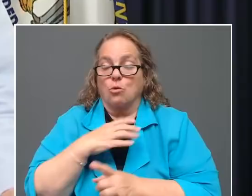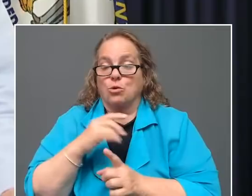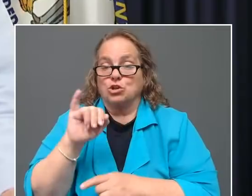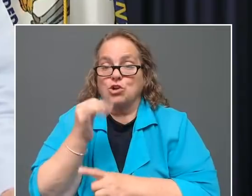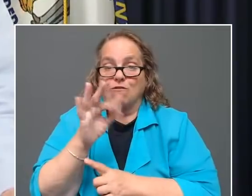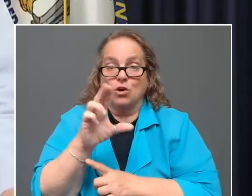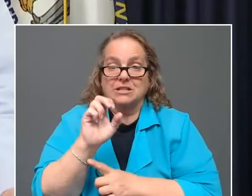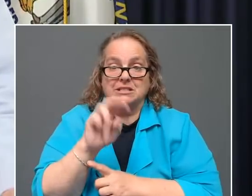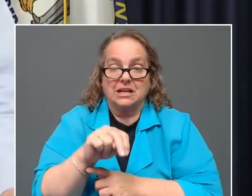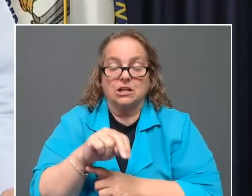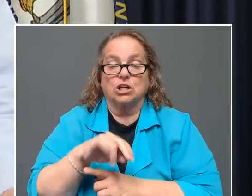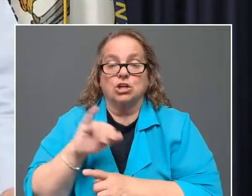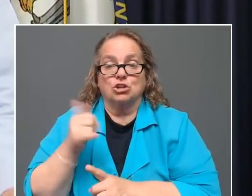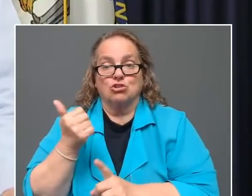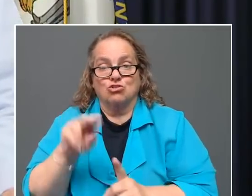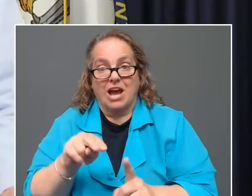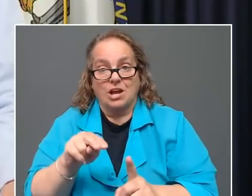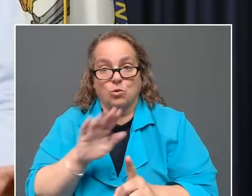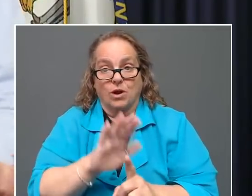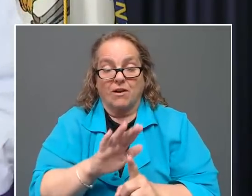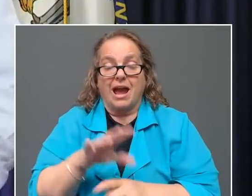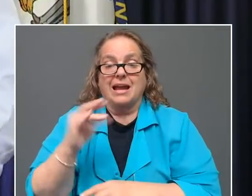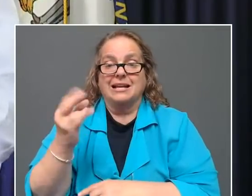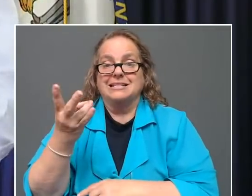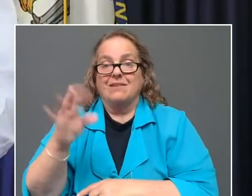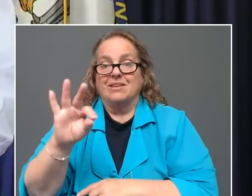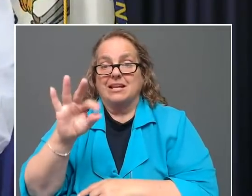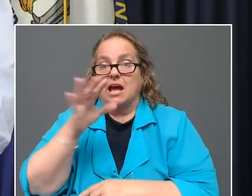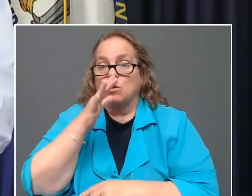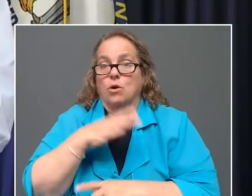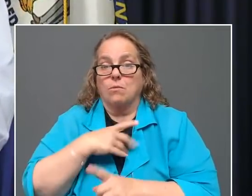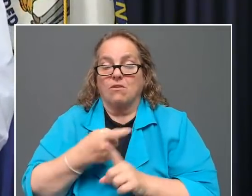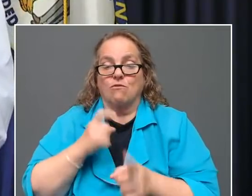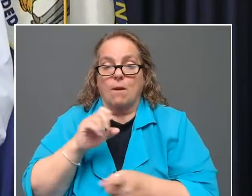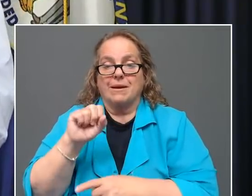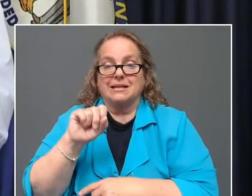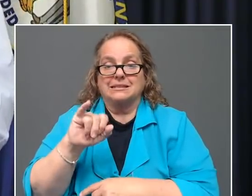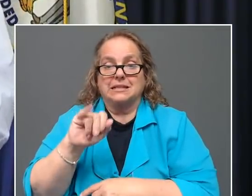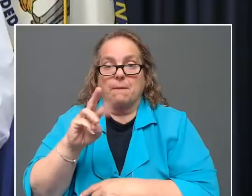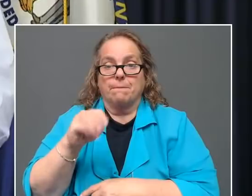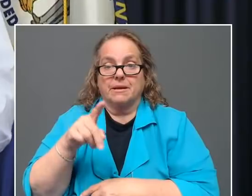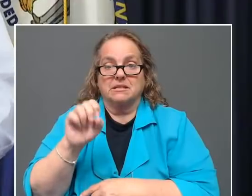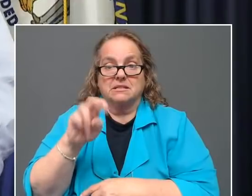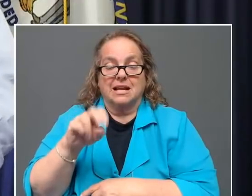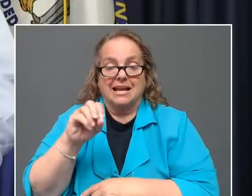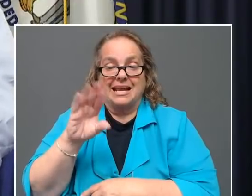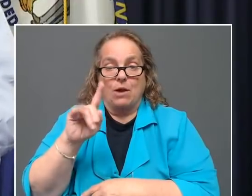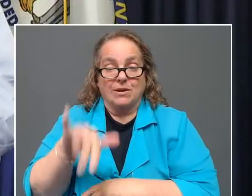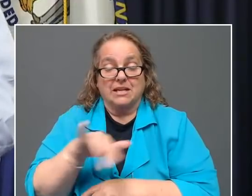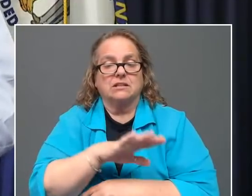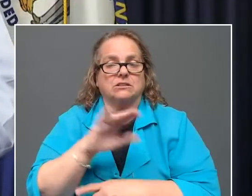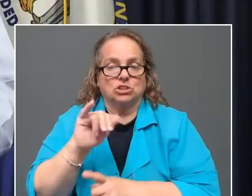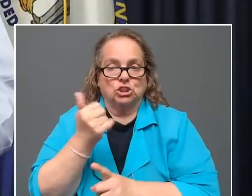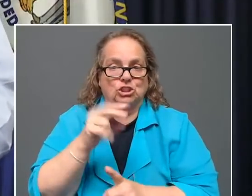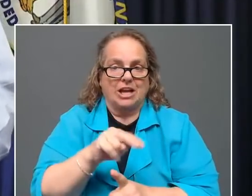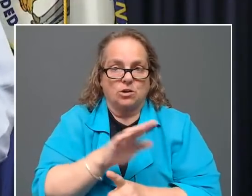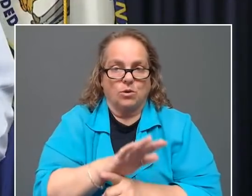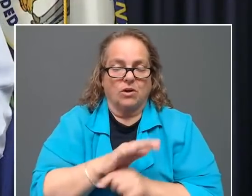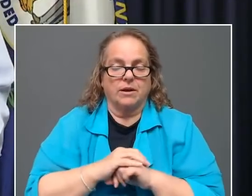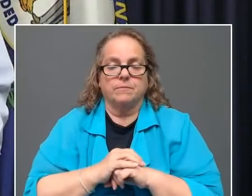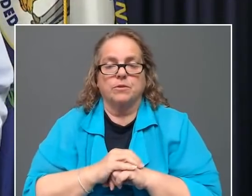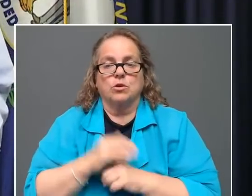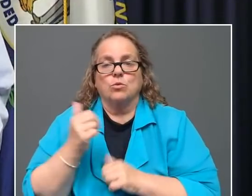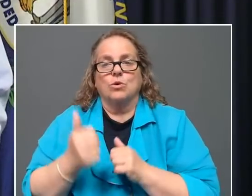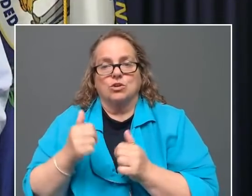January, and a 79-year-old woman from Simpson County, January. It tells us that this part where we